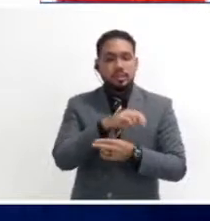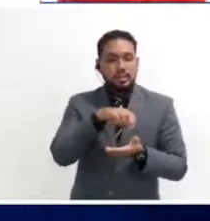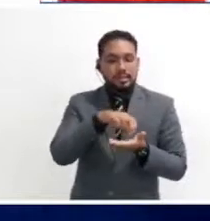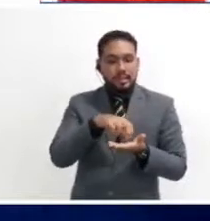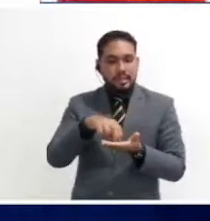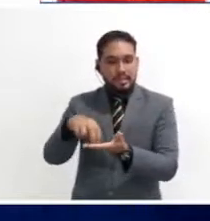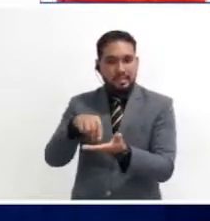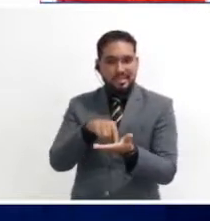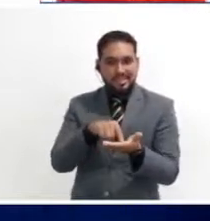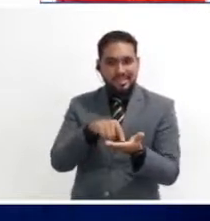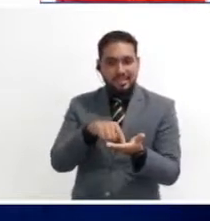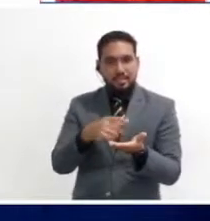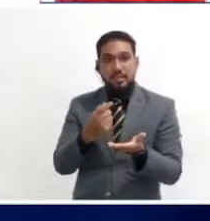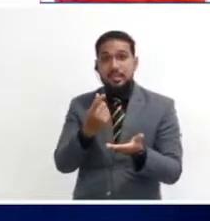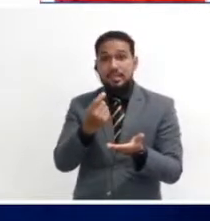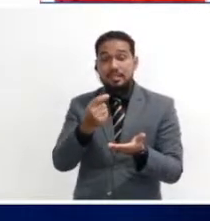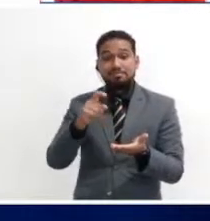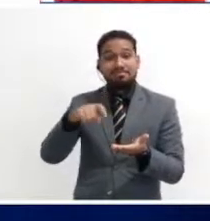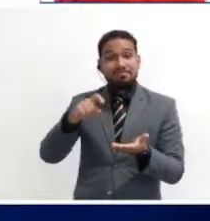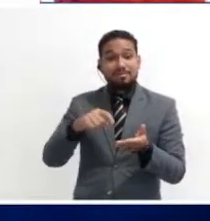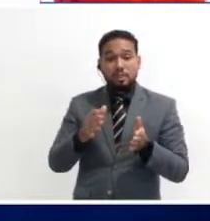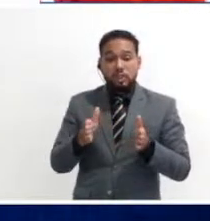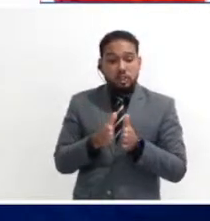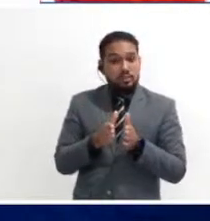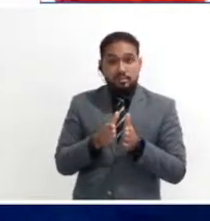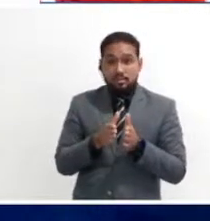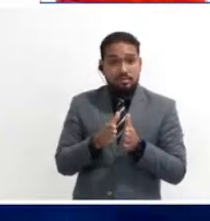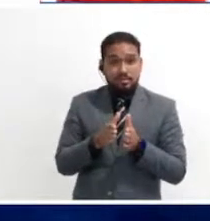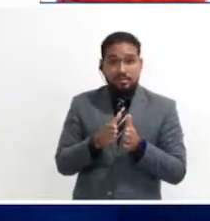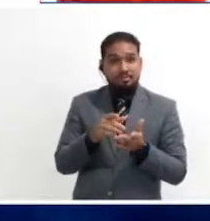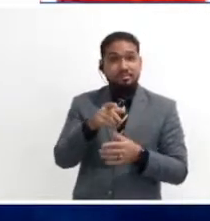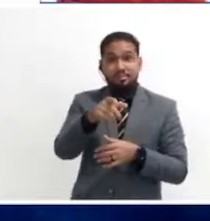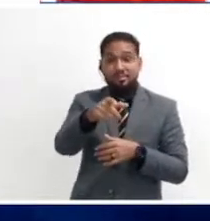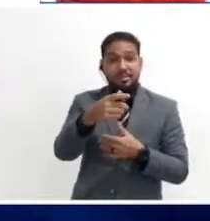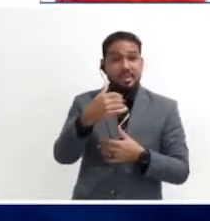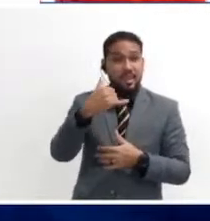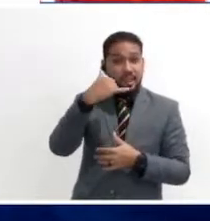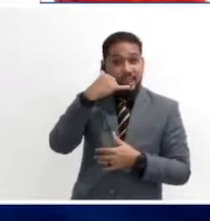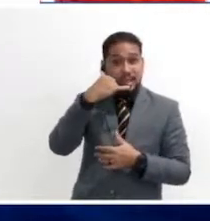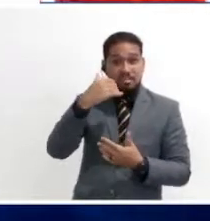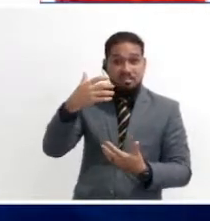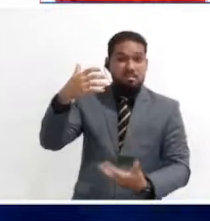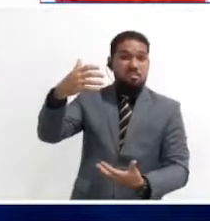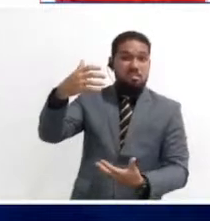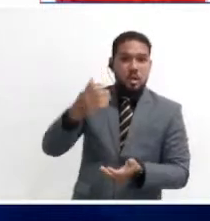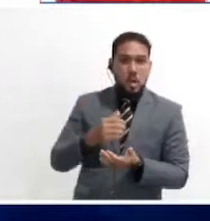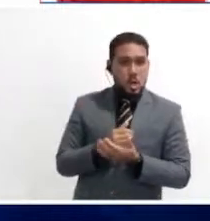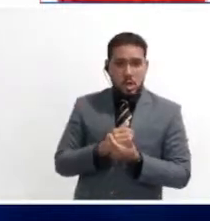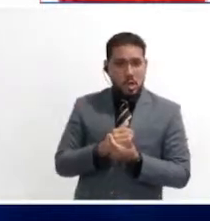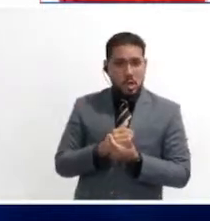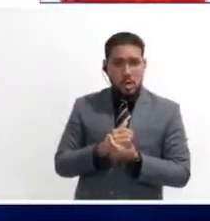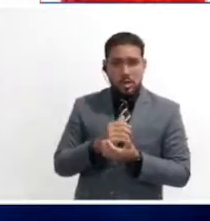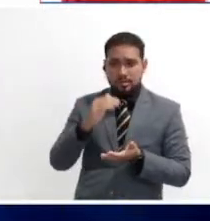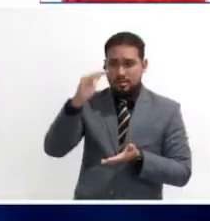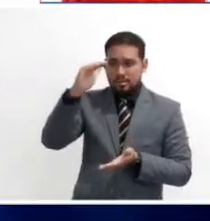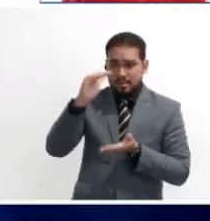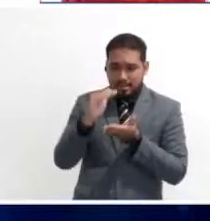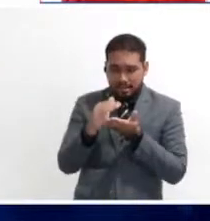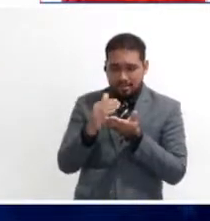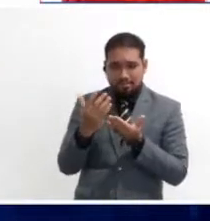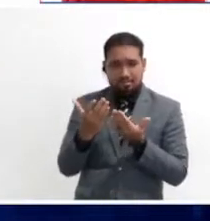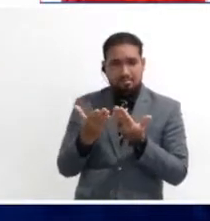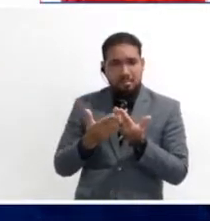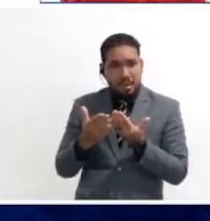phones. And so essentially everything in the system had to shrink vertically, including the substrate